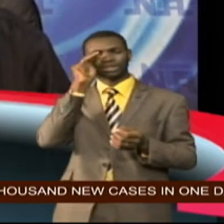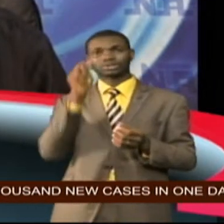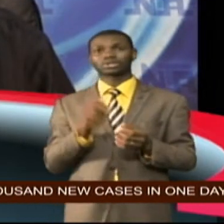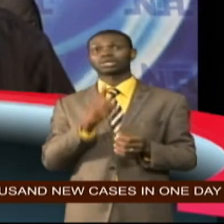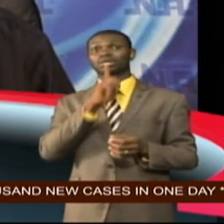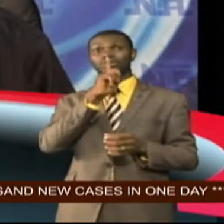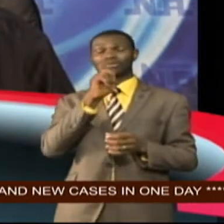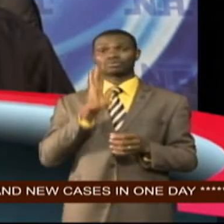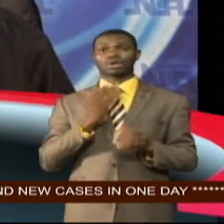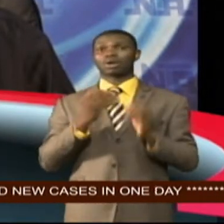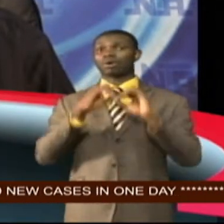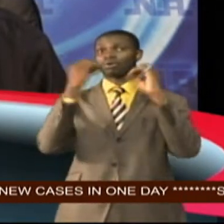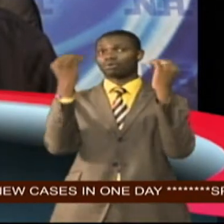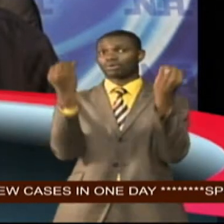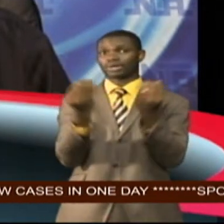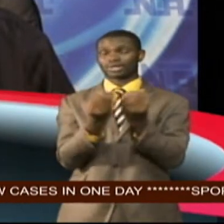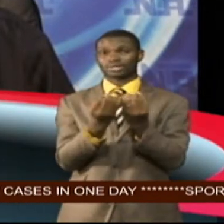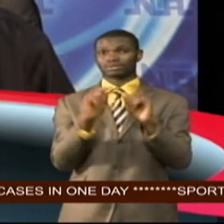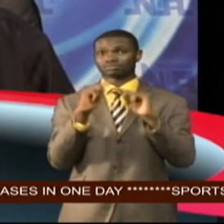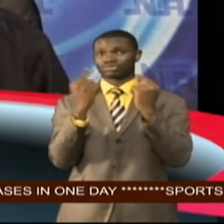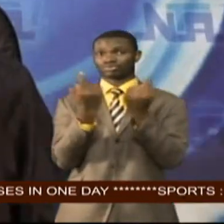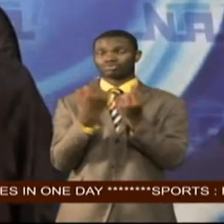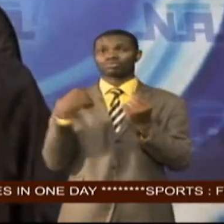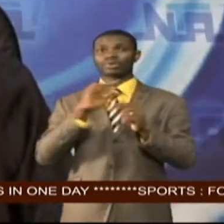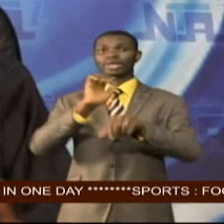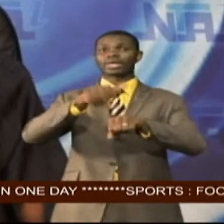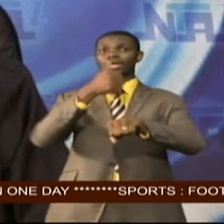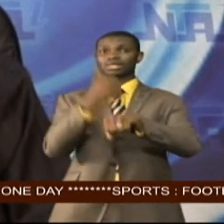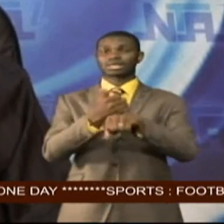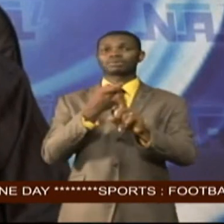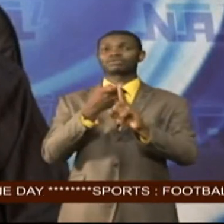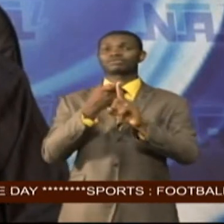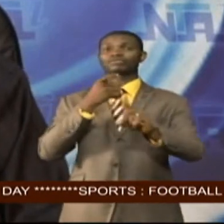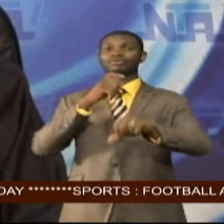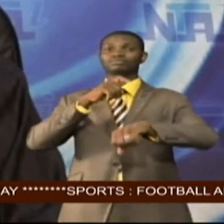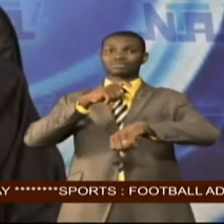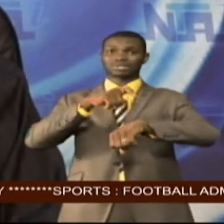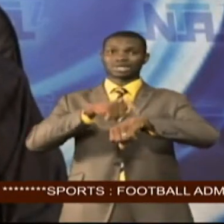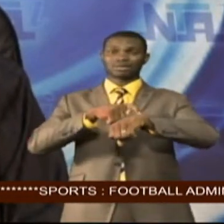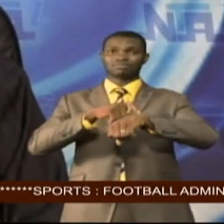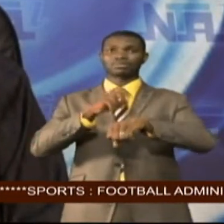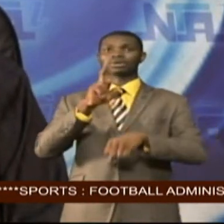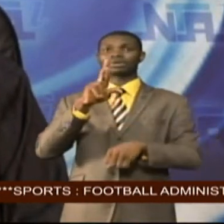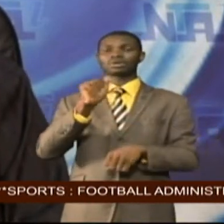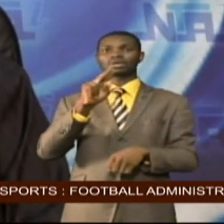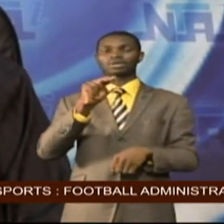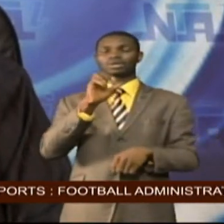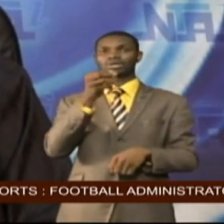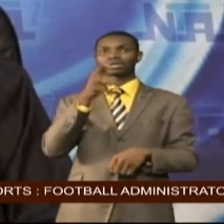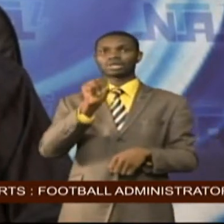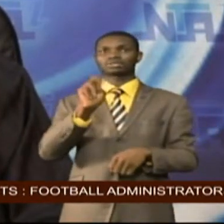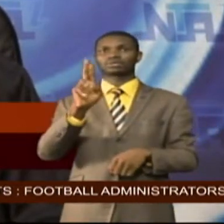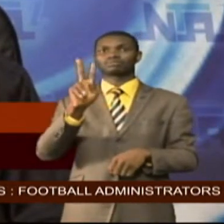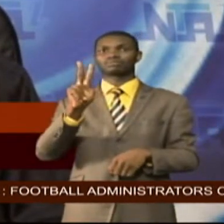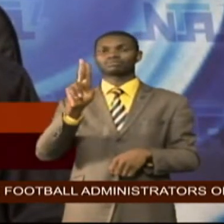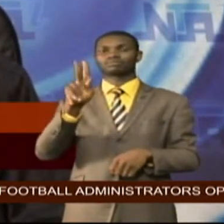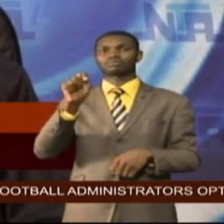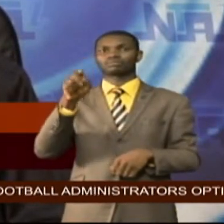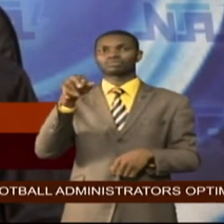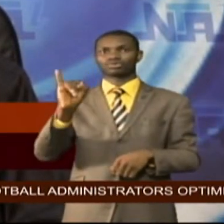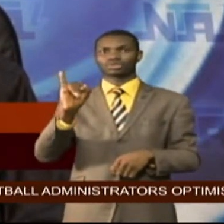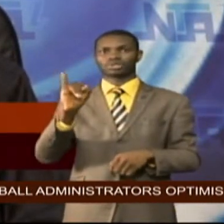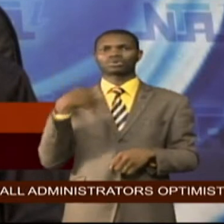ECHITAP study group was established right from the time of Professor Ransom Kuti, when